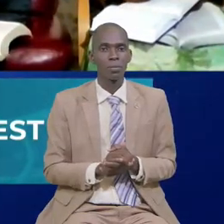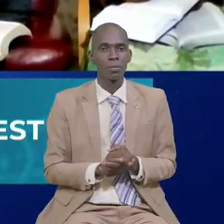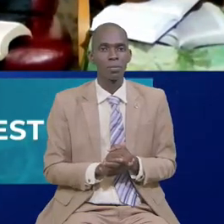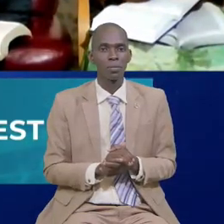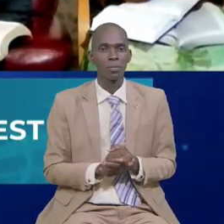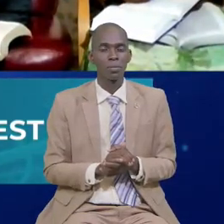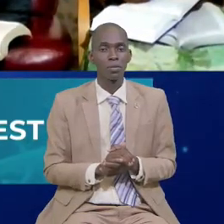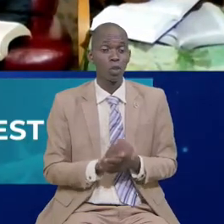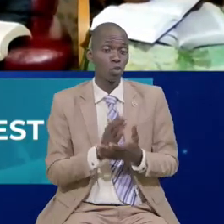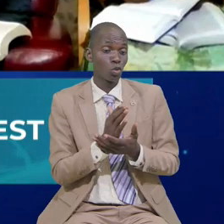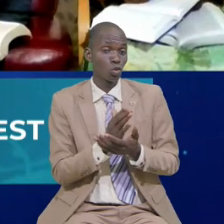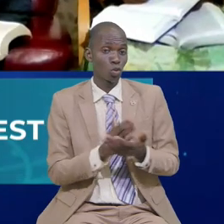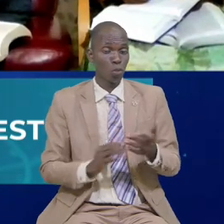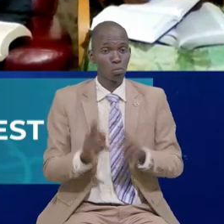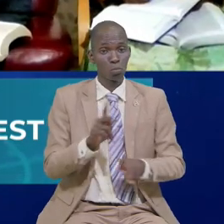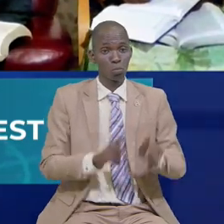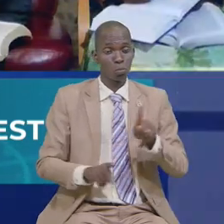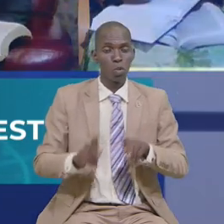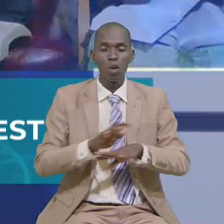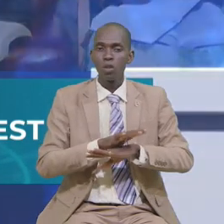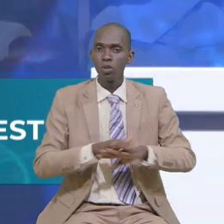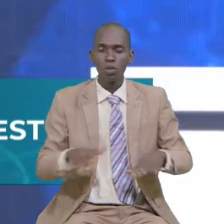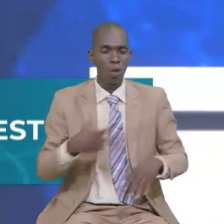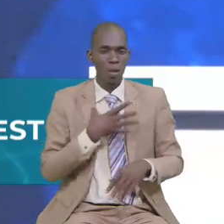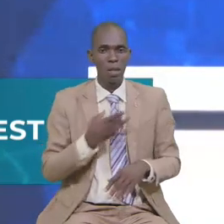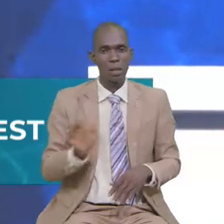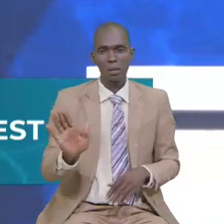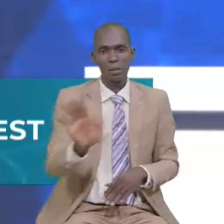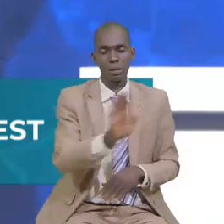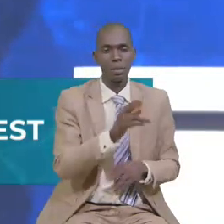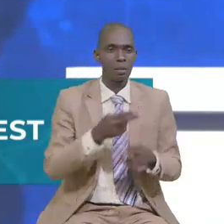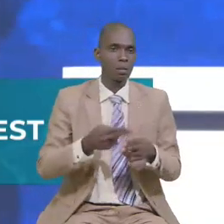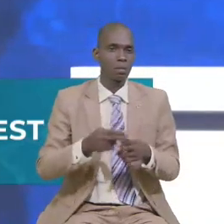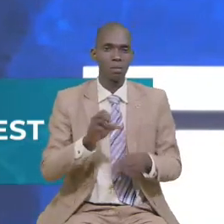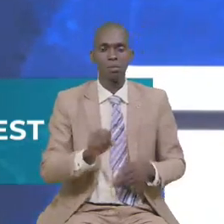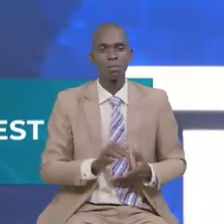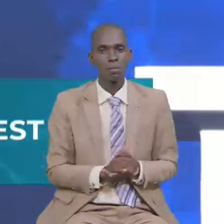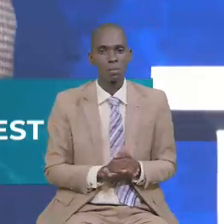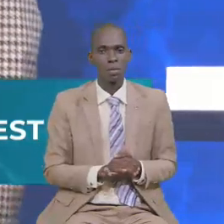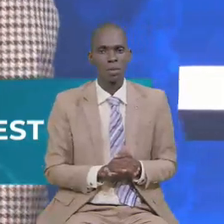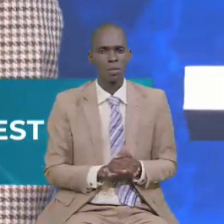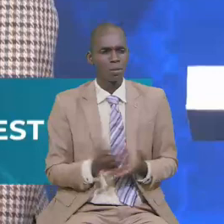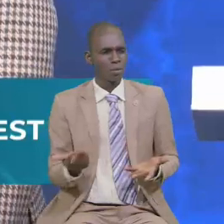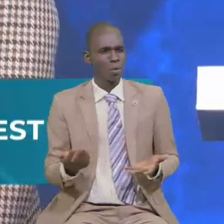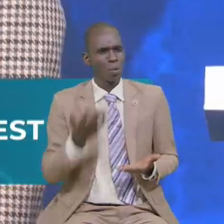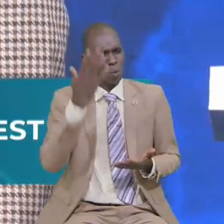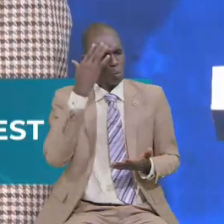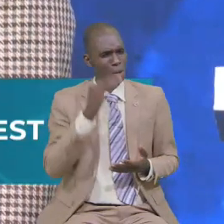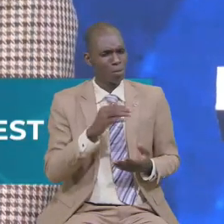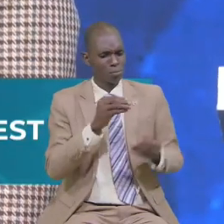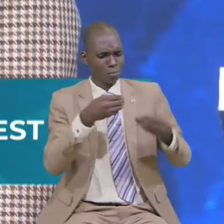Some people don't like their names. Why did he give me this kind of